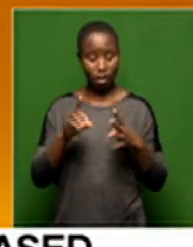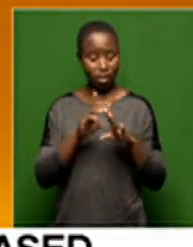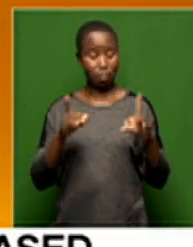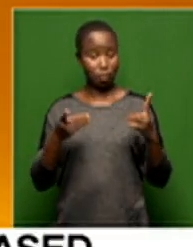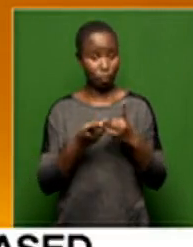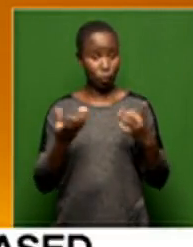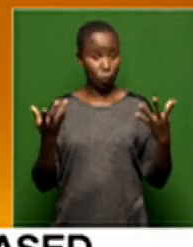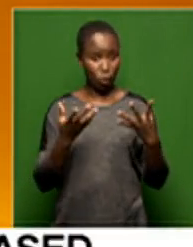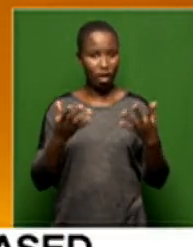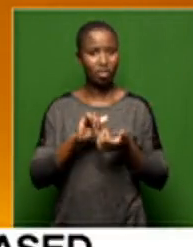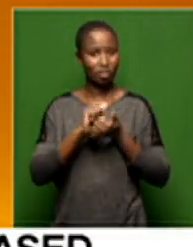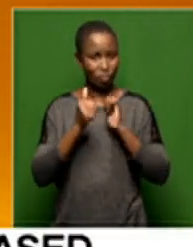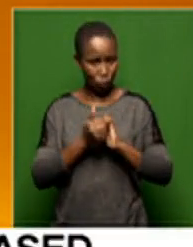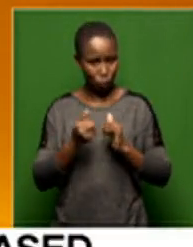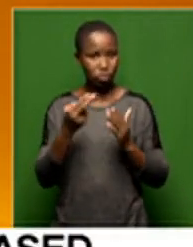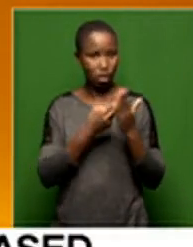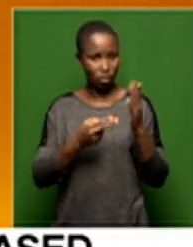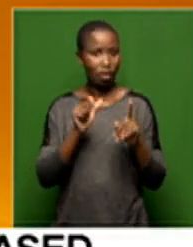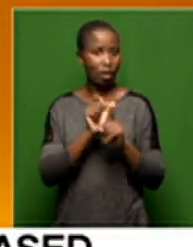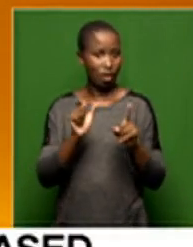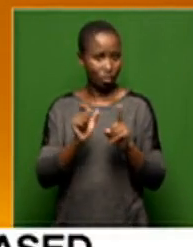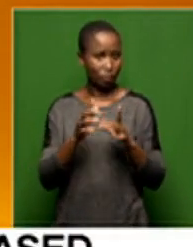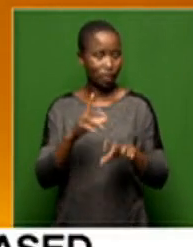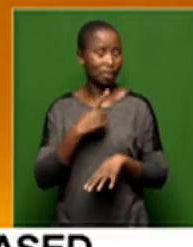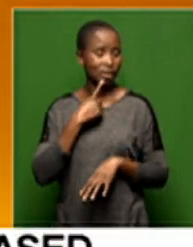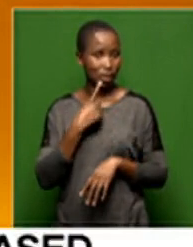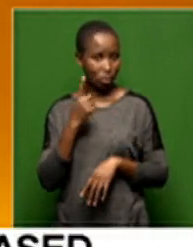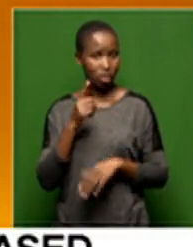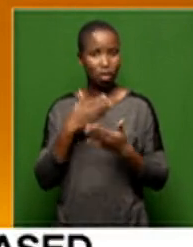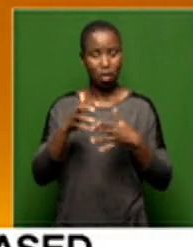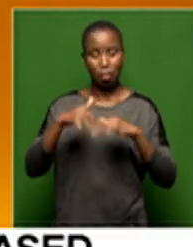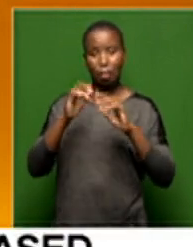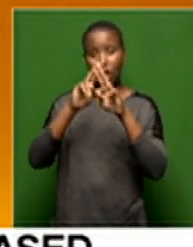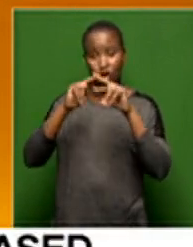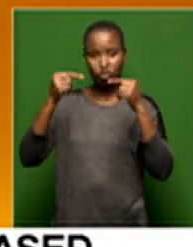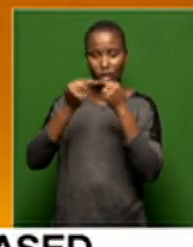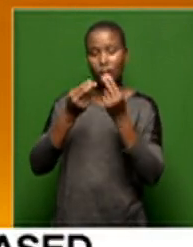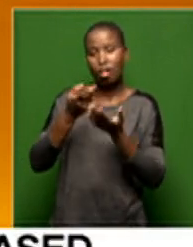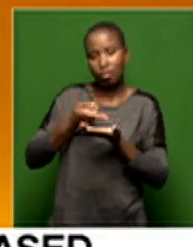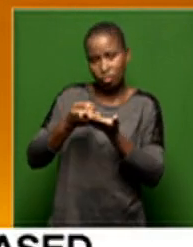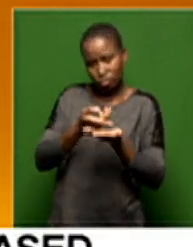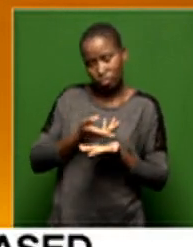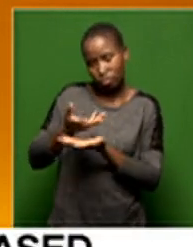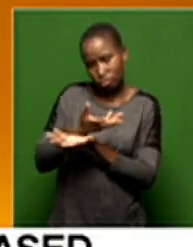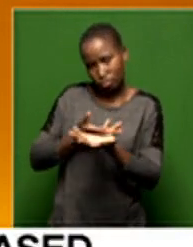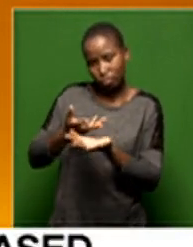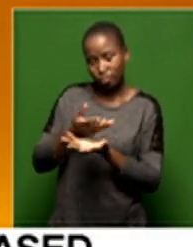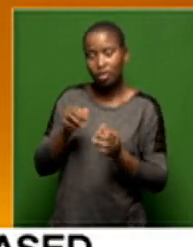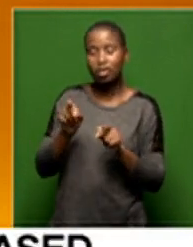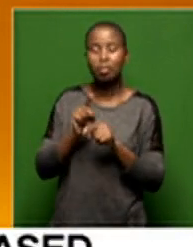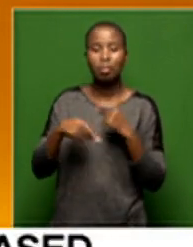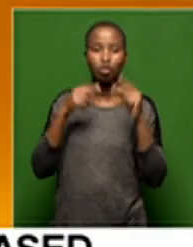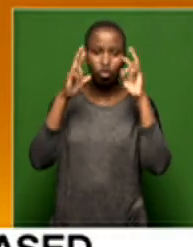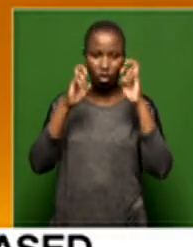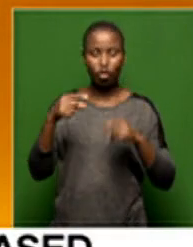Culture says the month should be dedicated to a national dialogue on racism, reconciliation, as well as gender-based